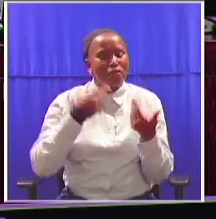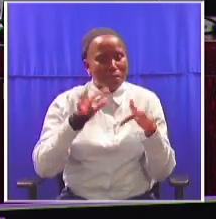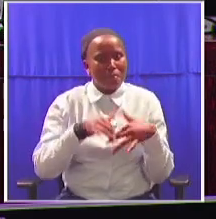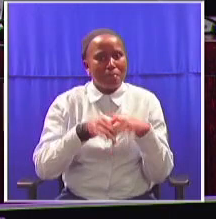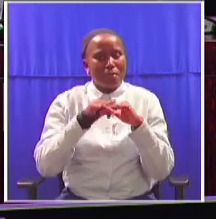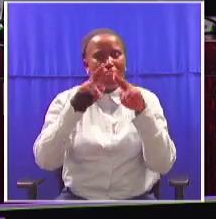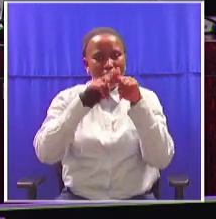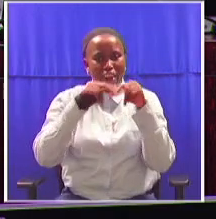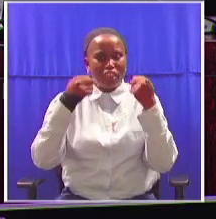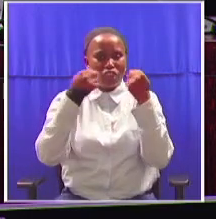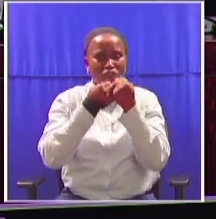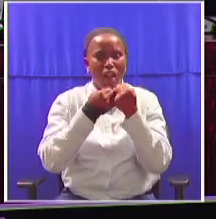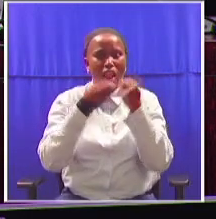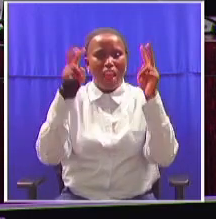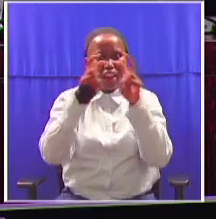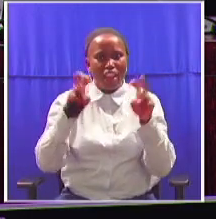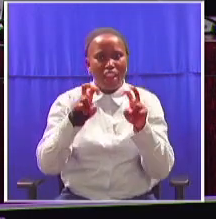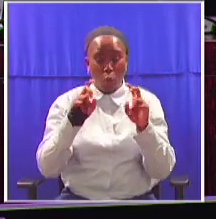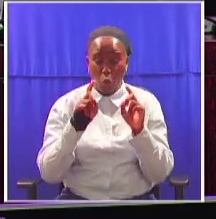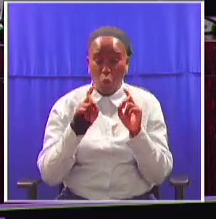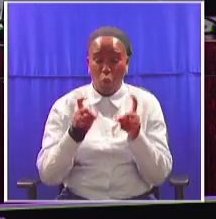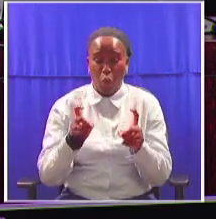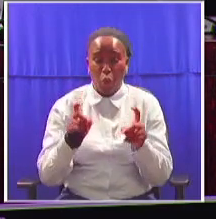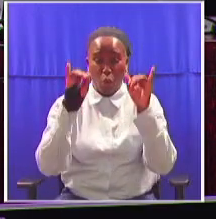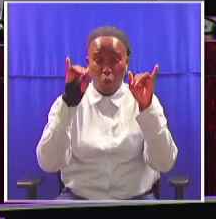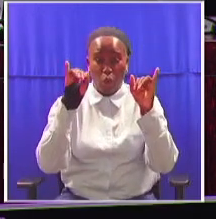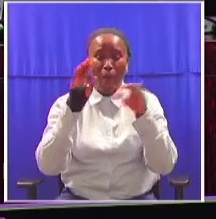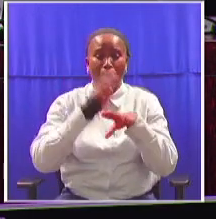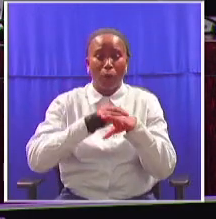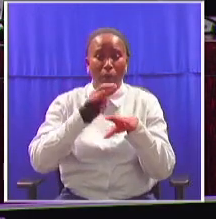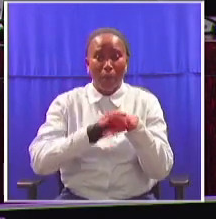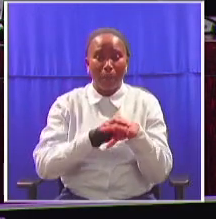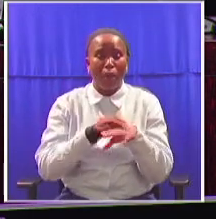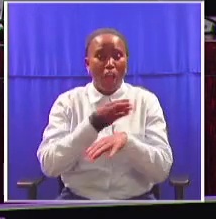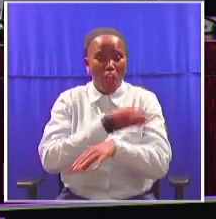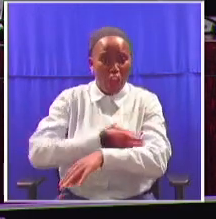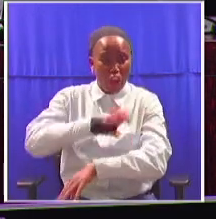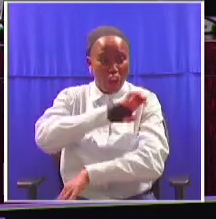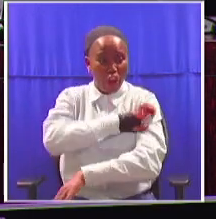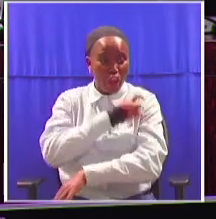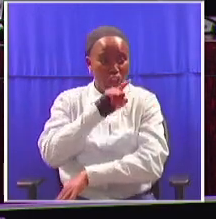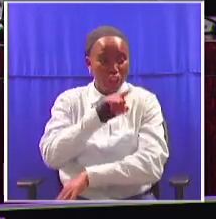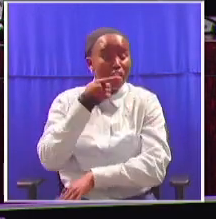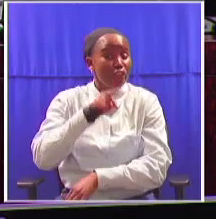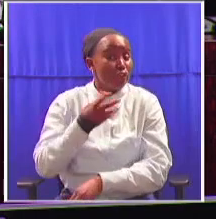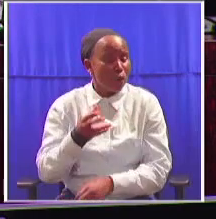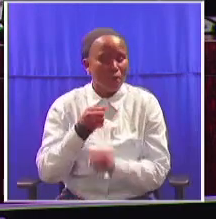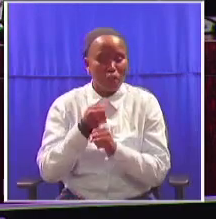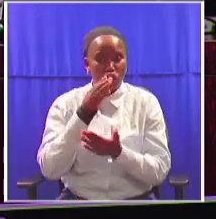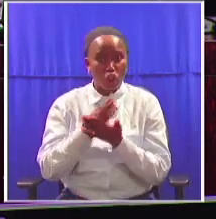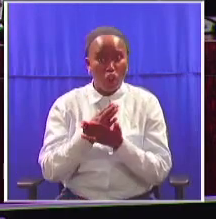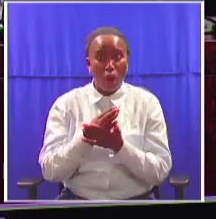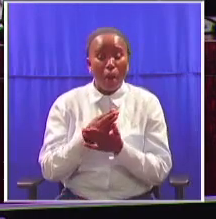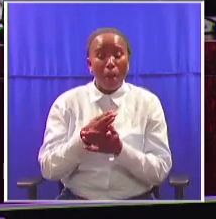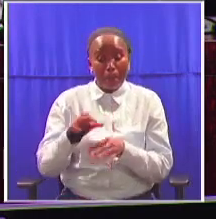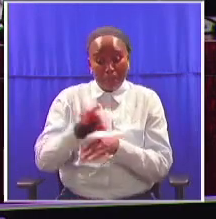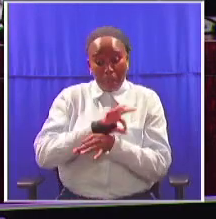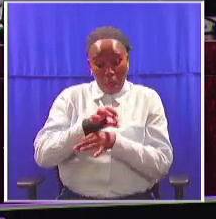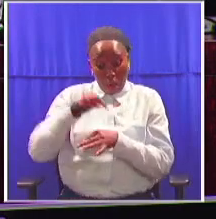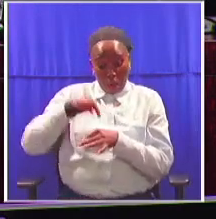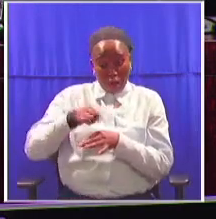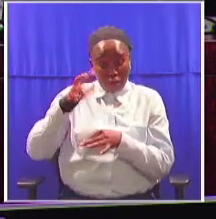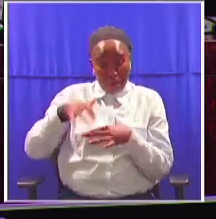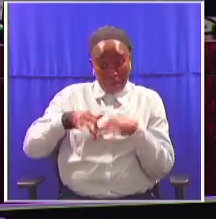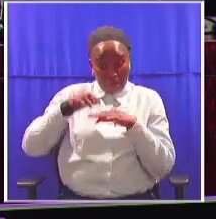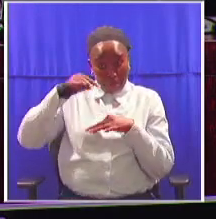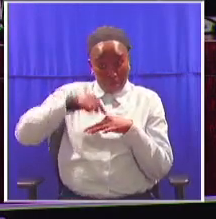Crisis Committee to ensure that this plan is fully implemented and appointed